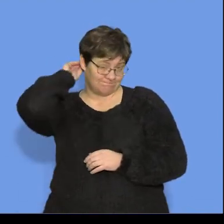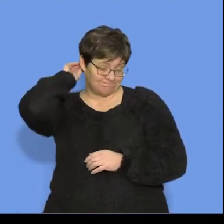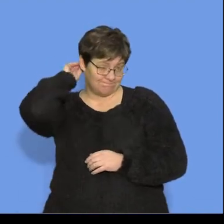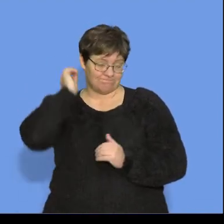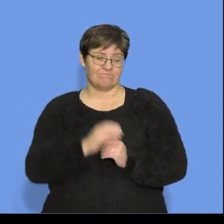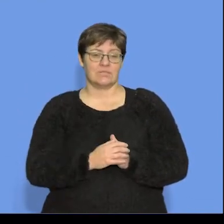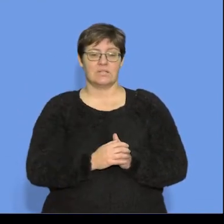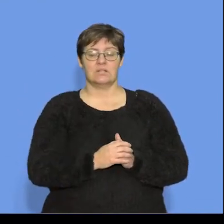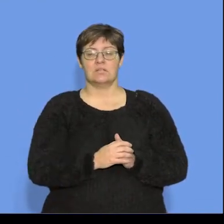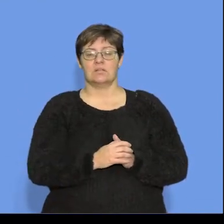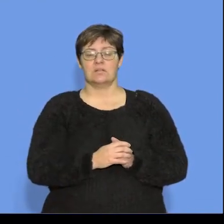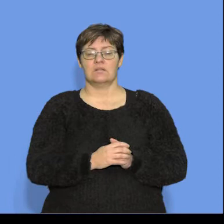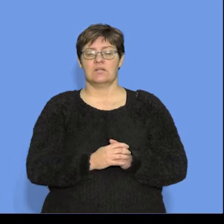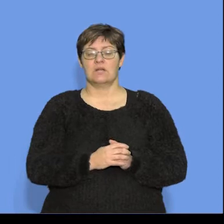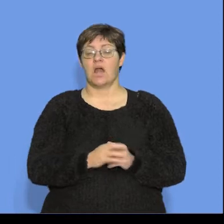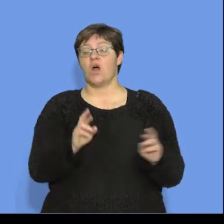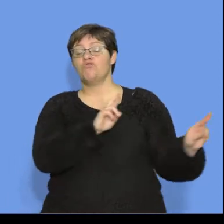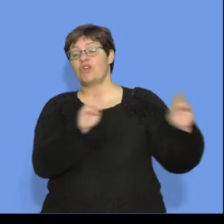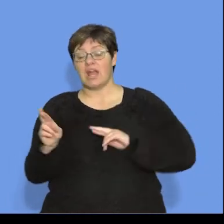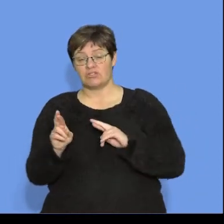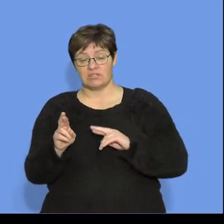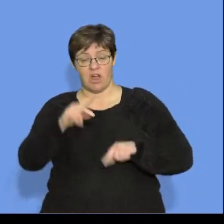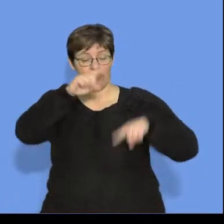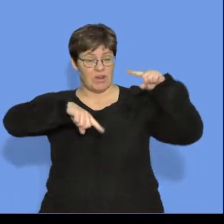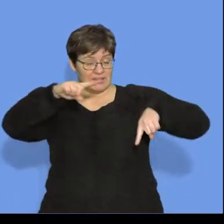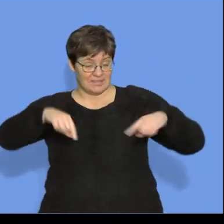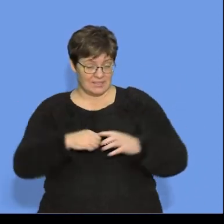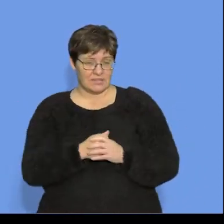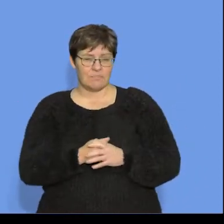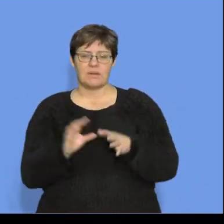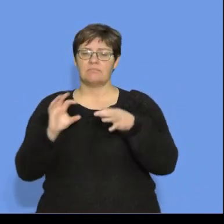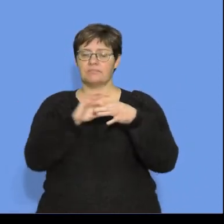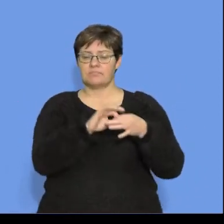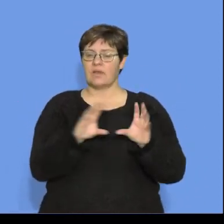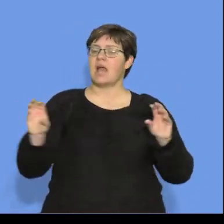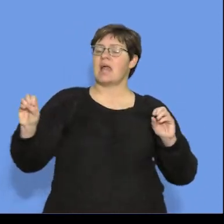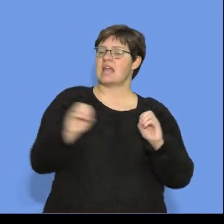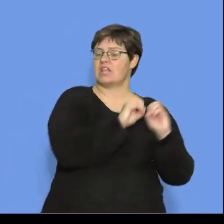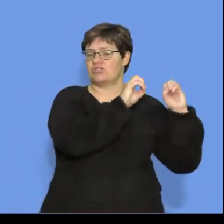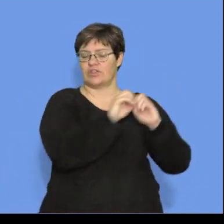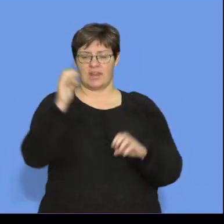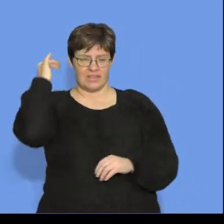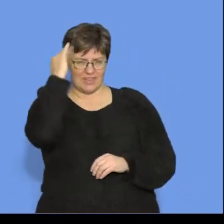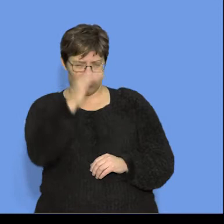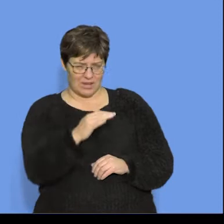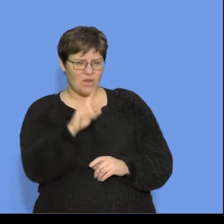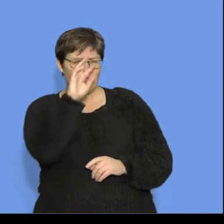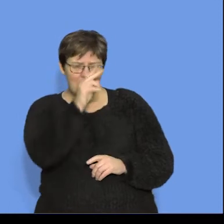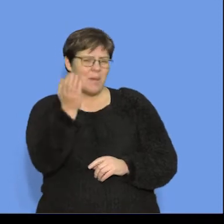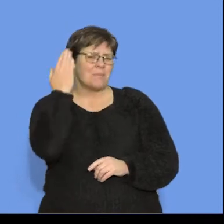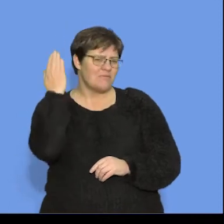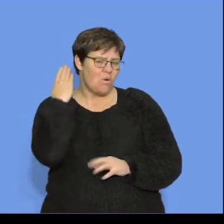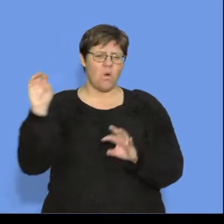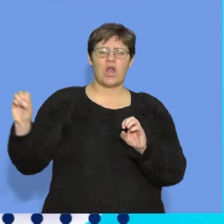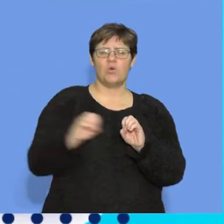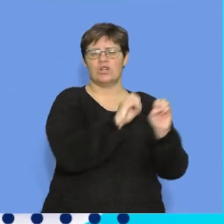on. Now, reaction rate is linked to collision theory. Remember, we've spoken about